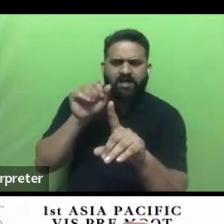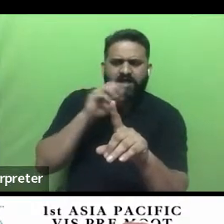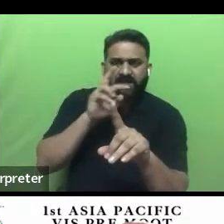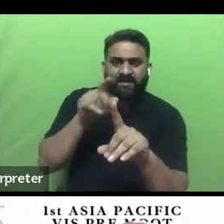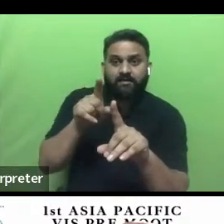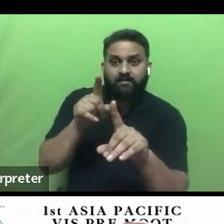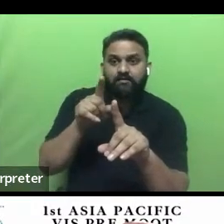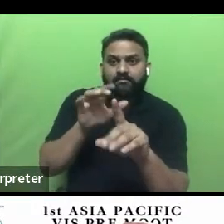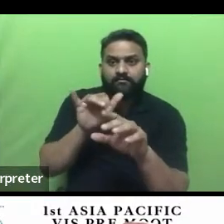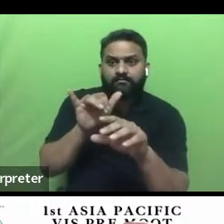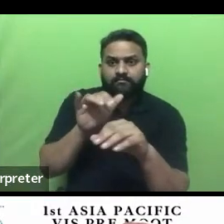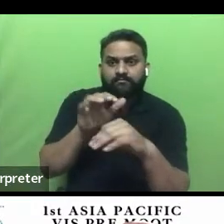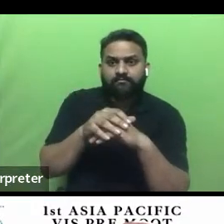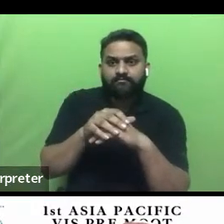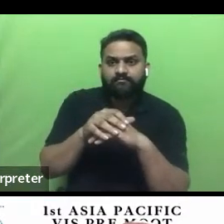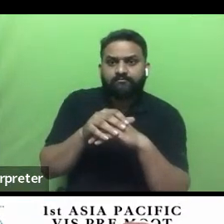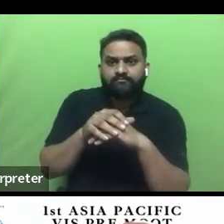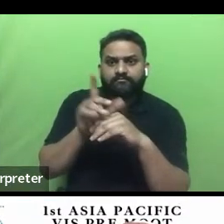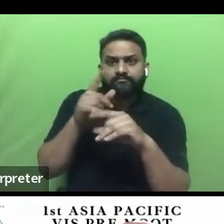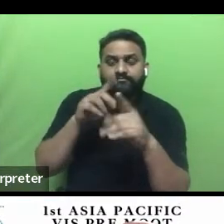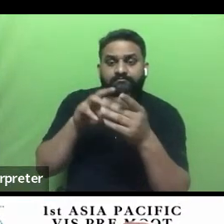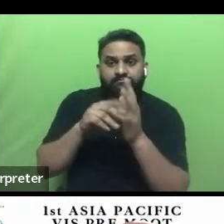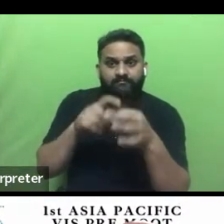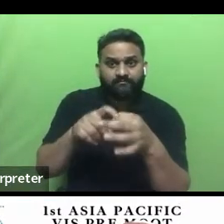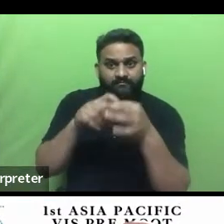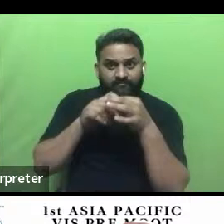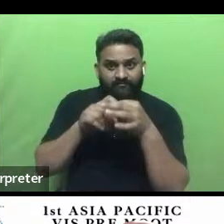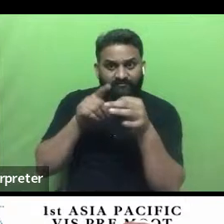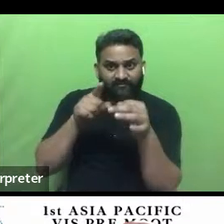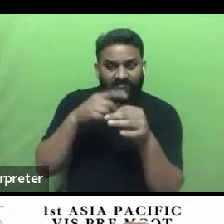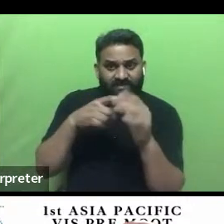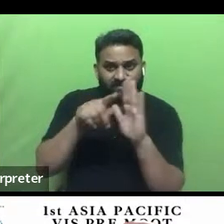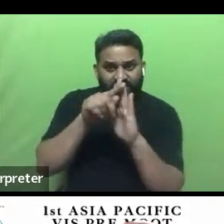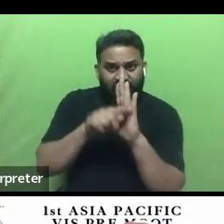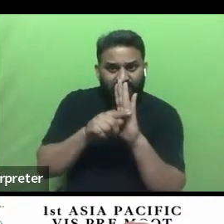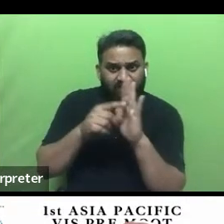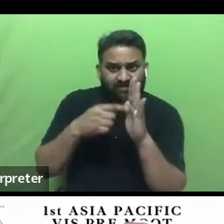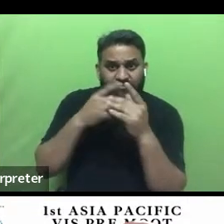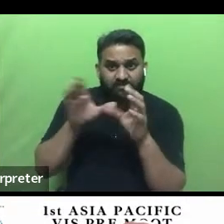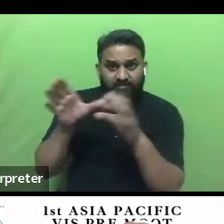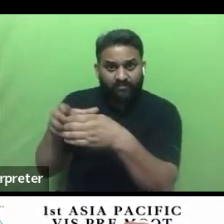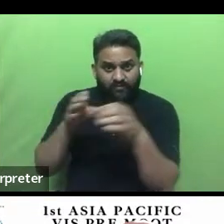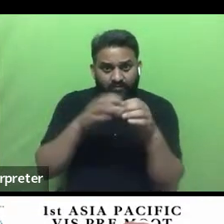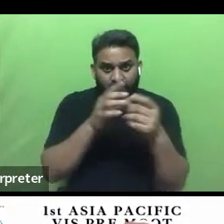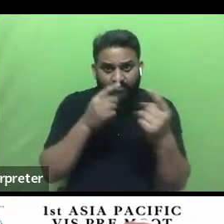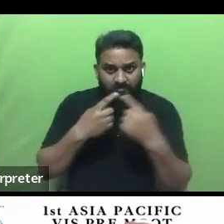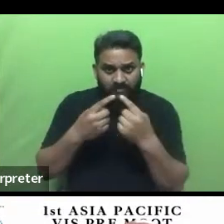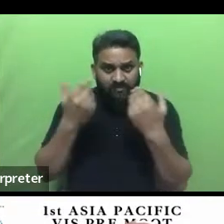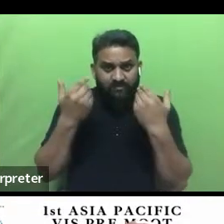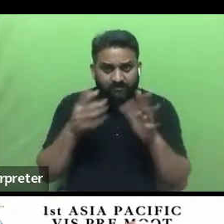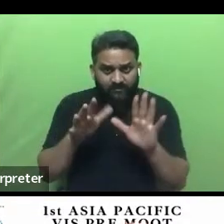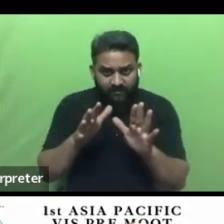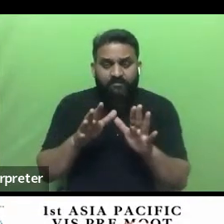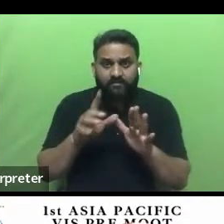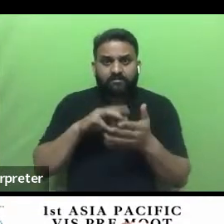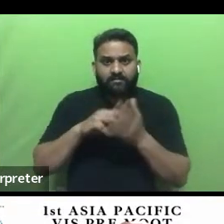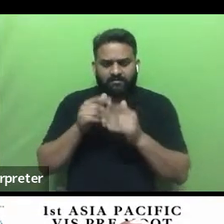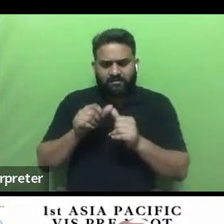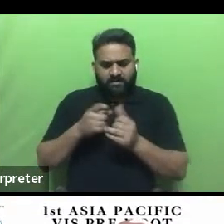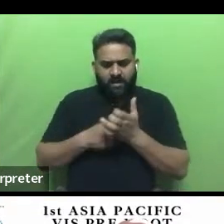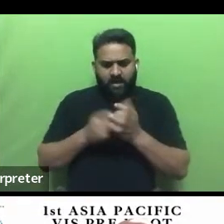clause. Addressing the question on the arbitration clause, while the parties did discuss whether arbitration